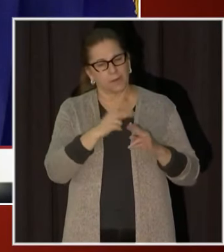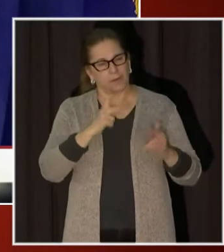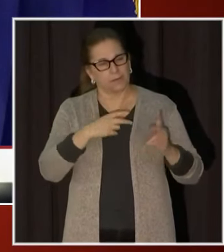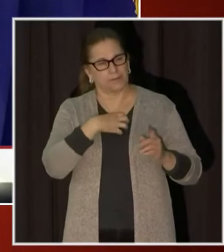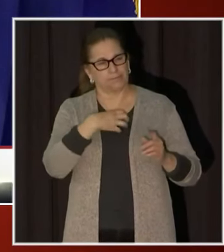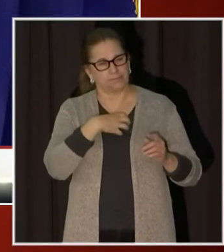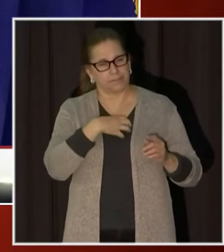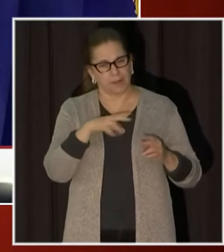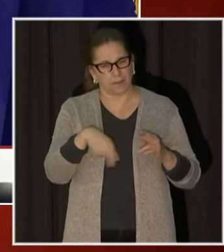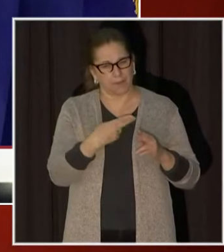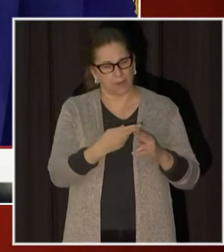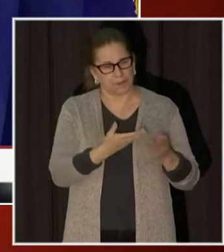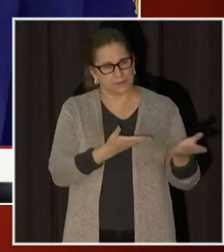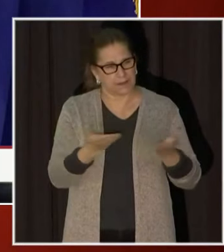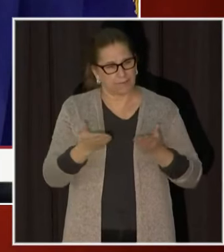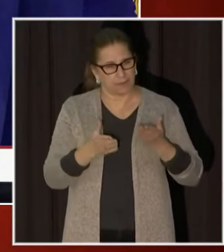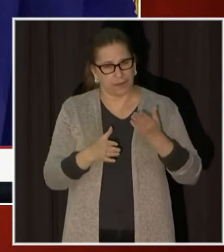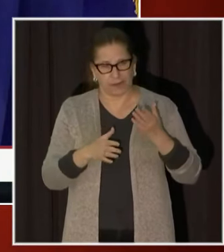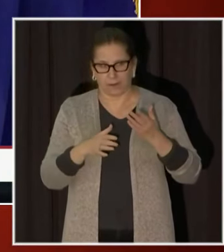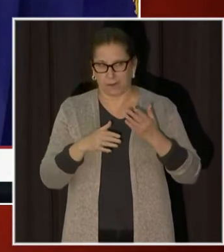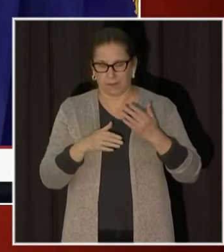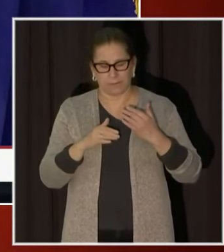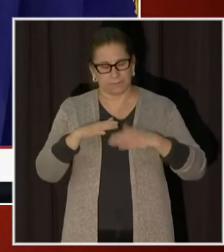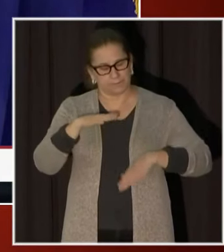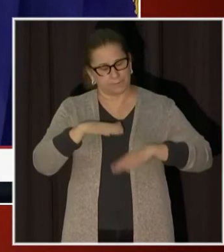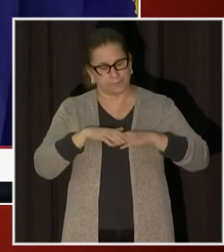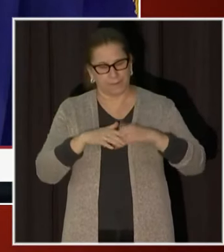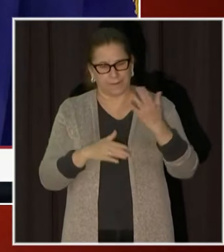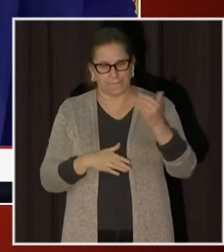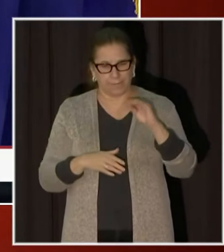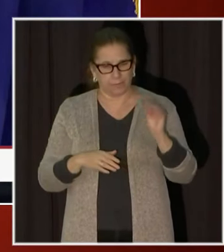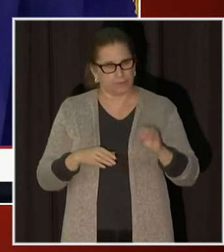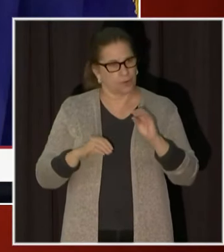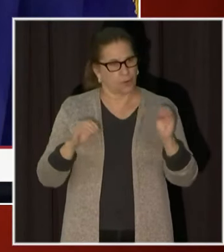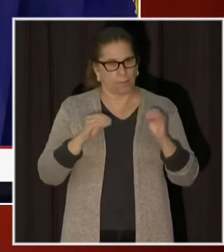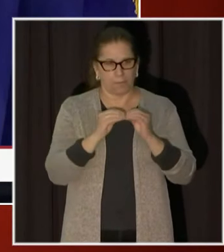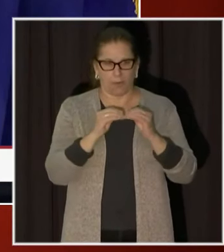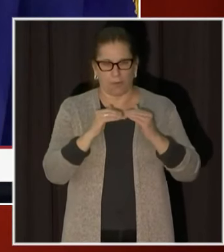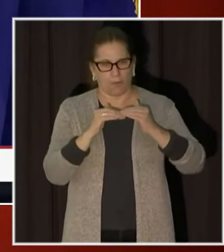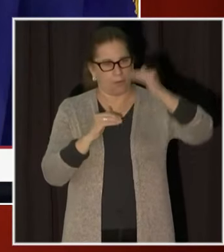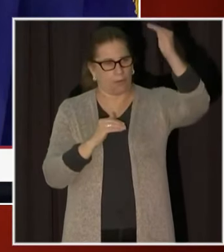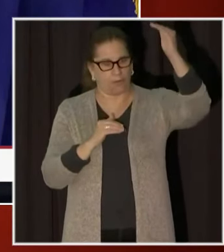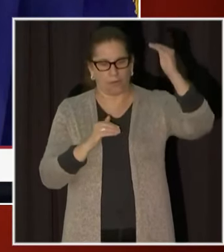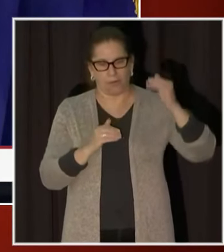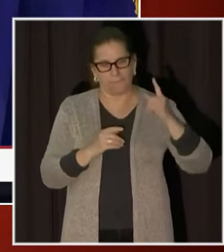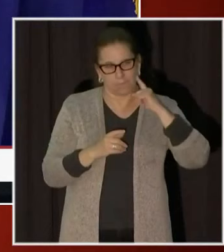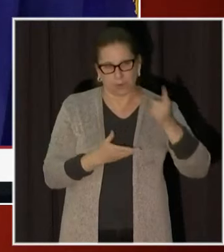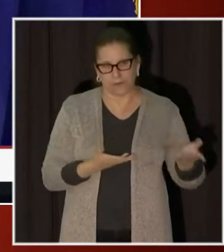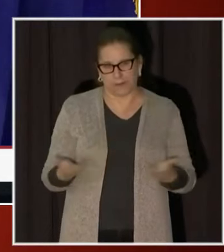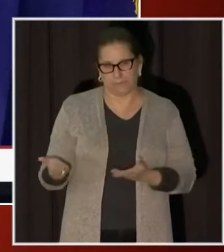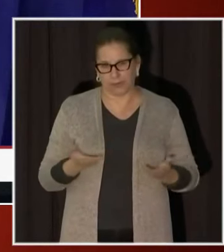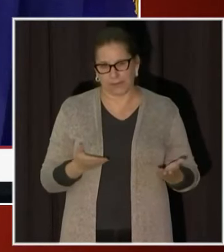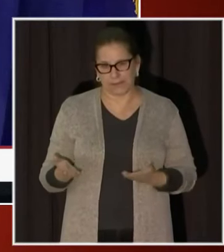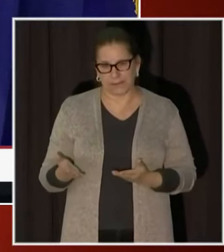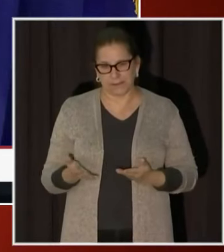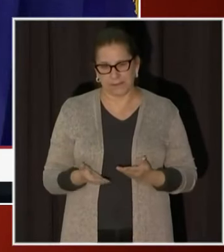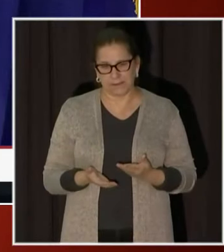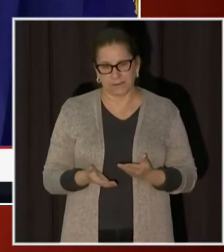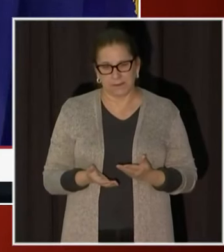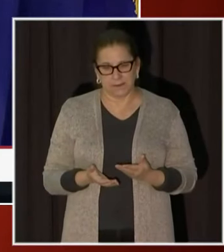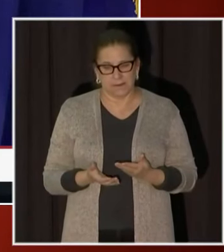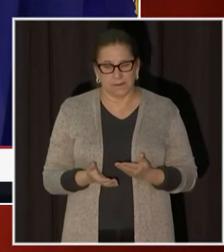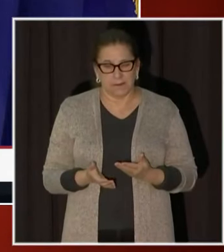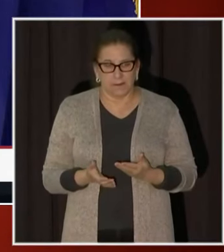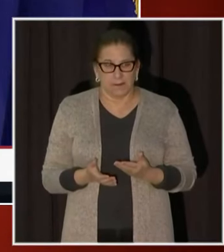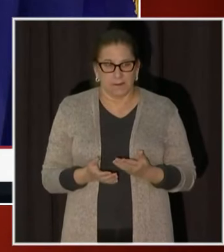costs for consumers and reduce earnings for delivery workers? I don't know that it would